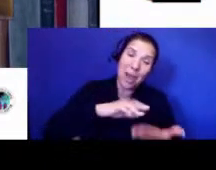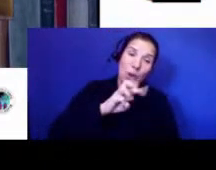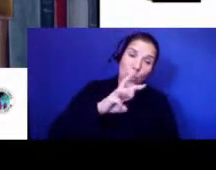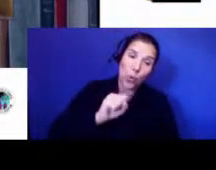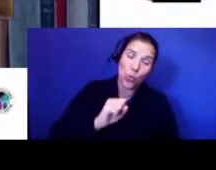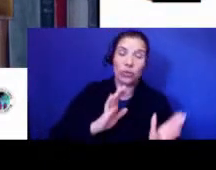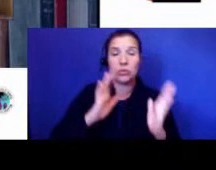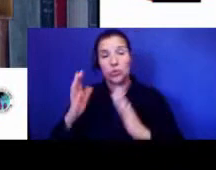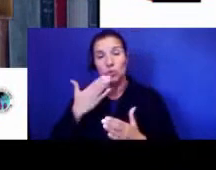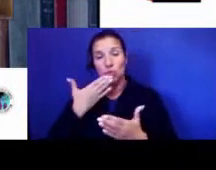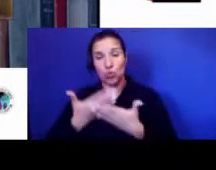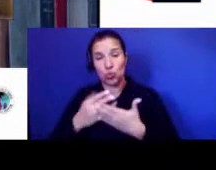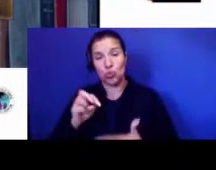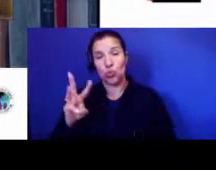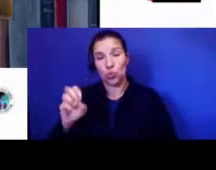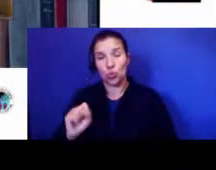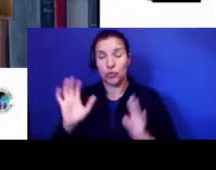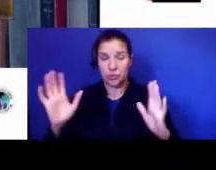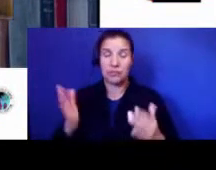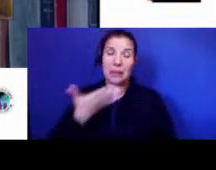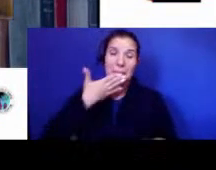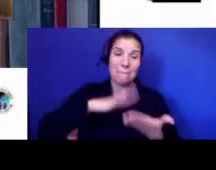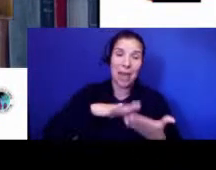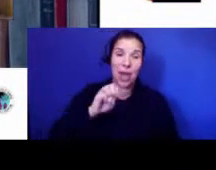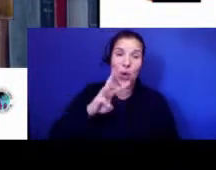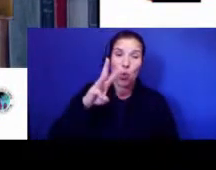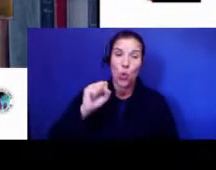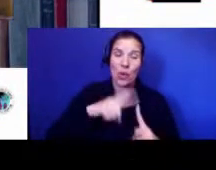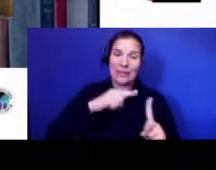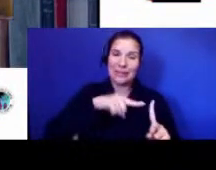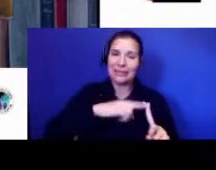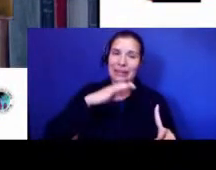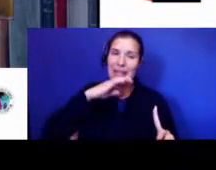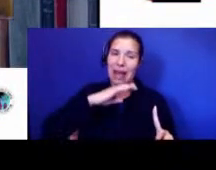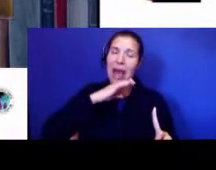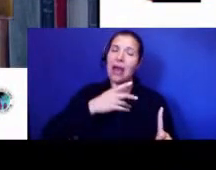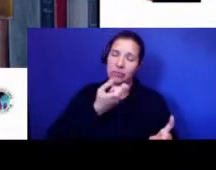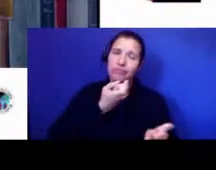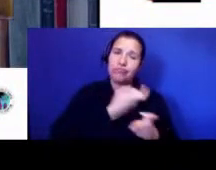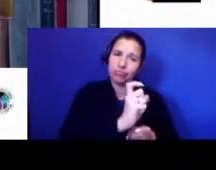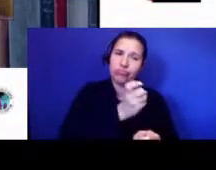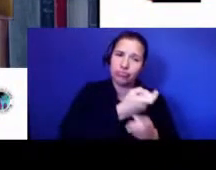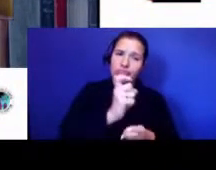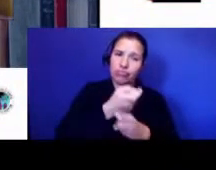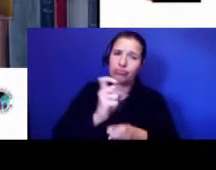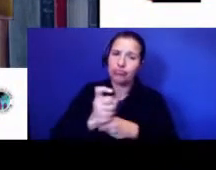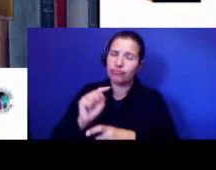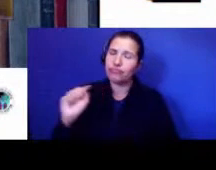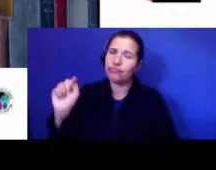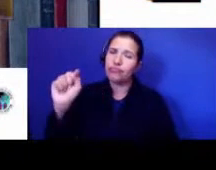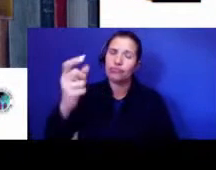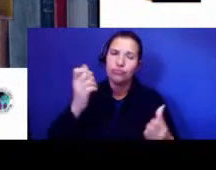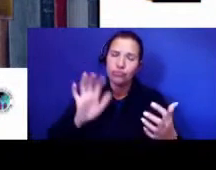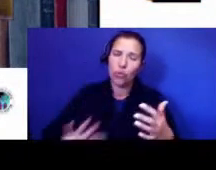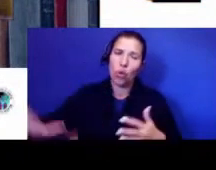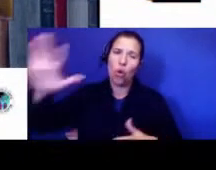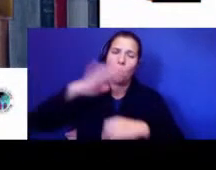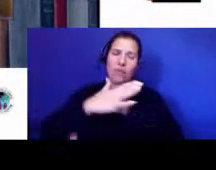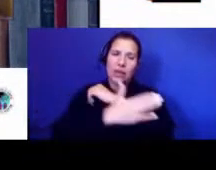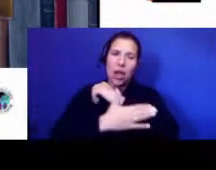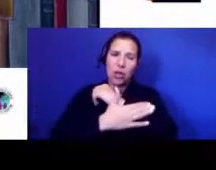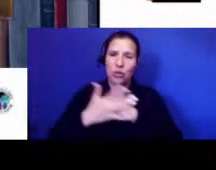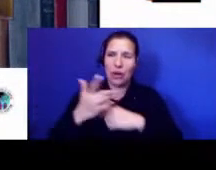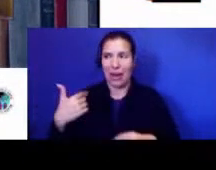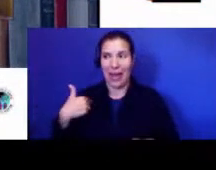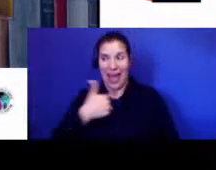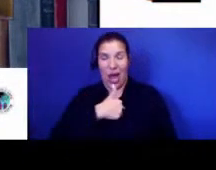good news. The bad news is that the lies have done damage. They've traveled throughout the country before our truth